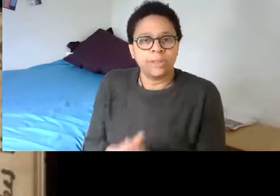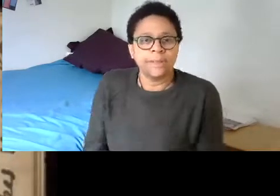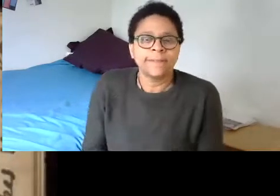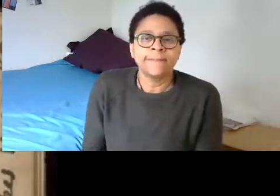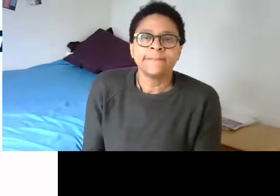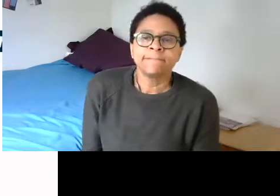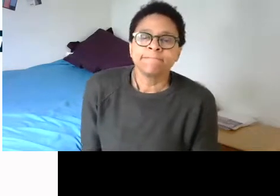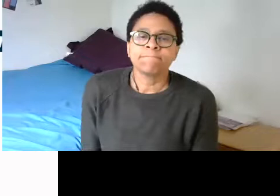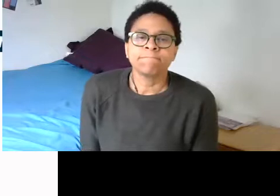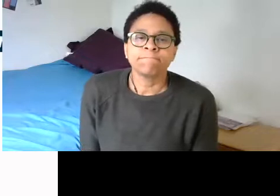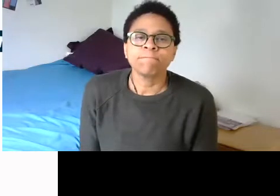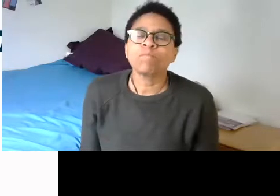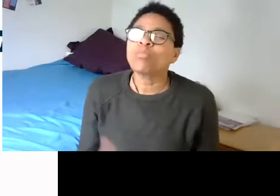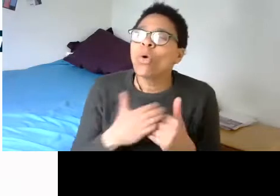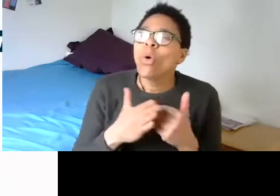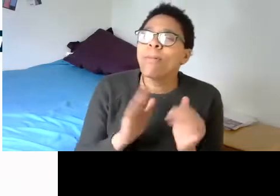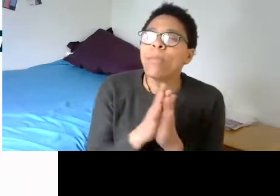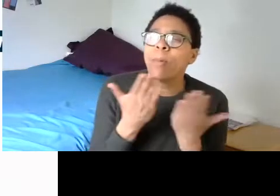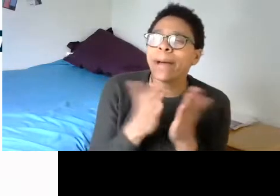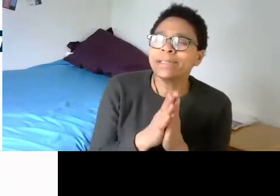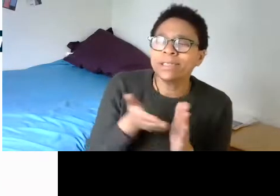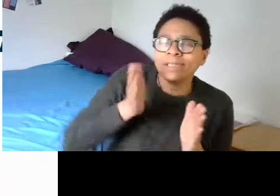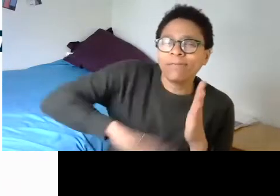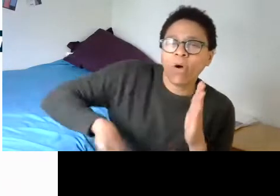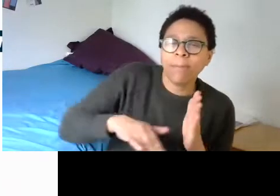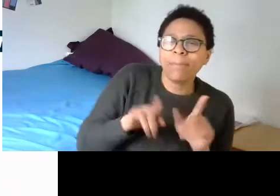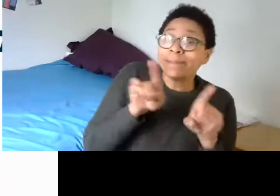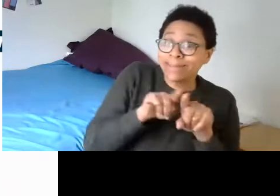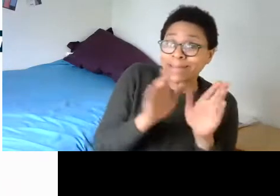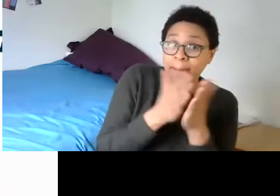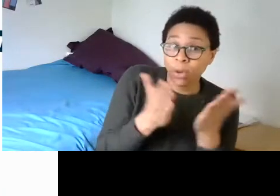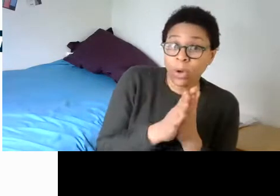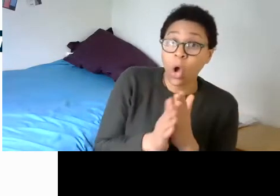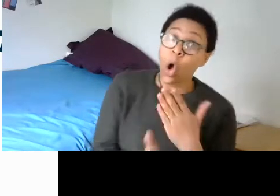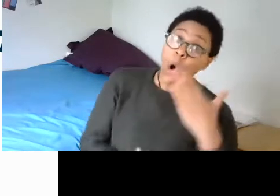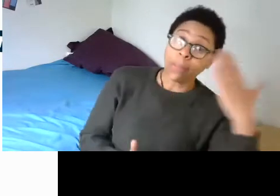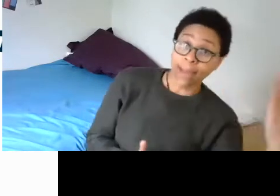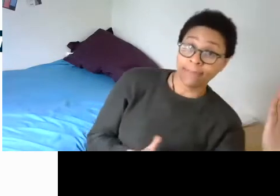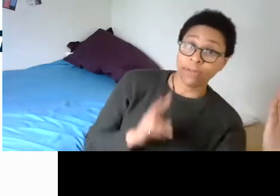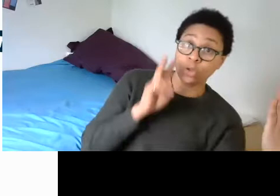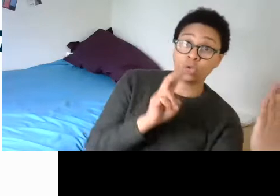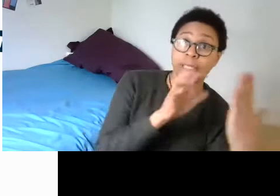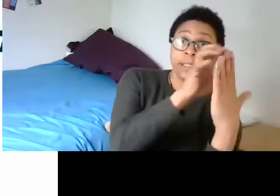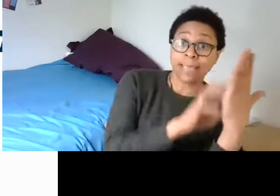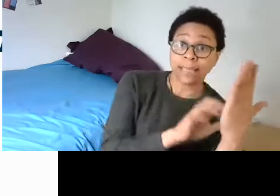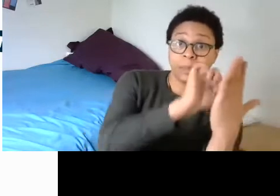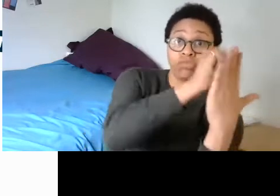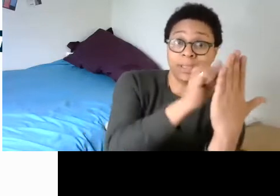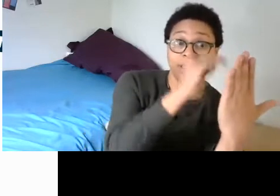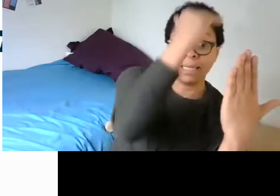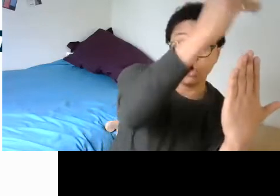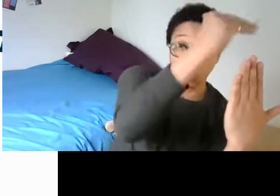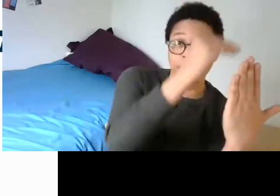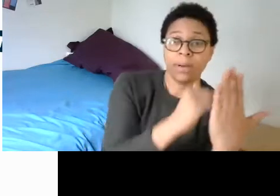So here we have another couple of pages from Rebecca's book. On the left, we have a page printed with text at the top and bottom of the page. And as it's a